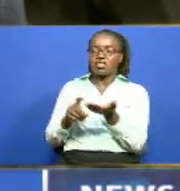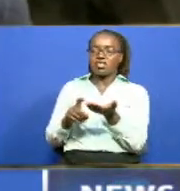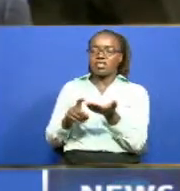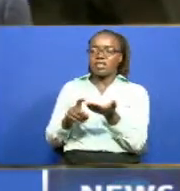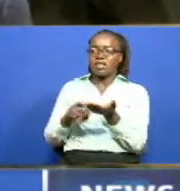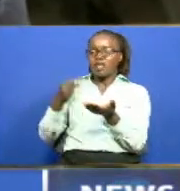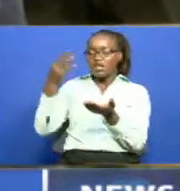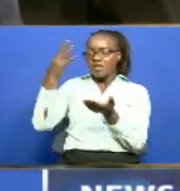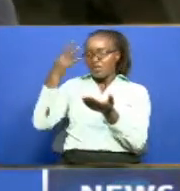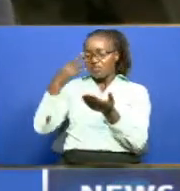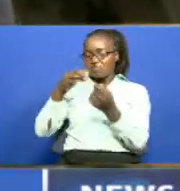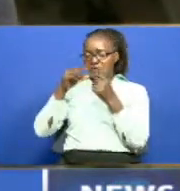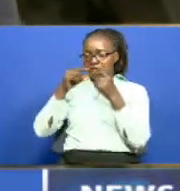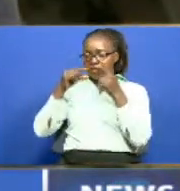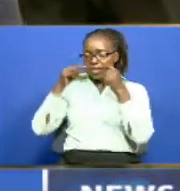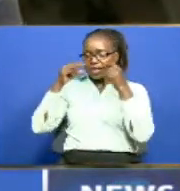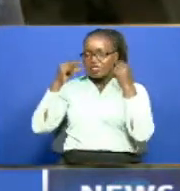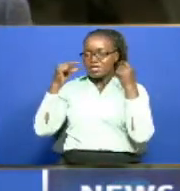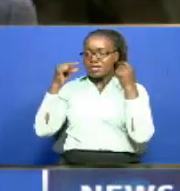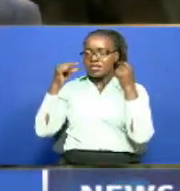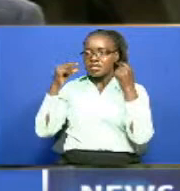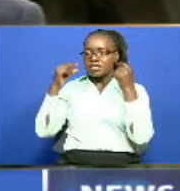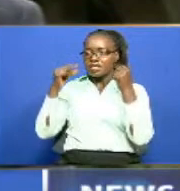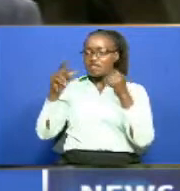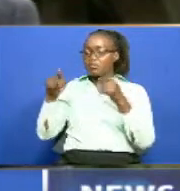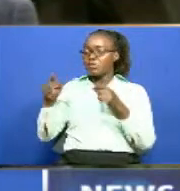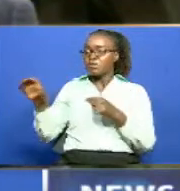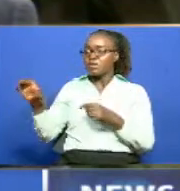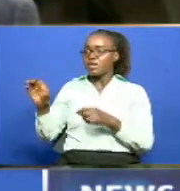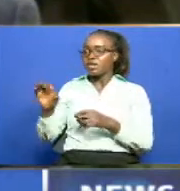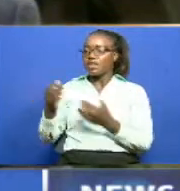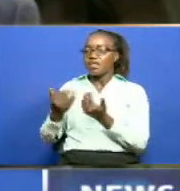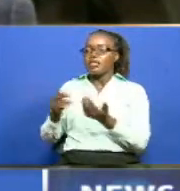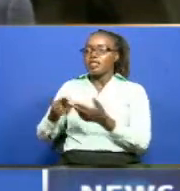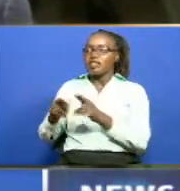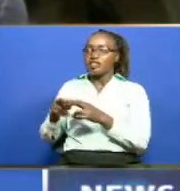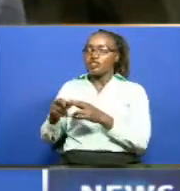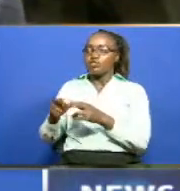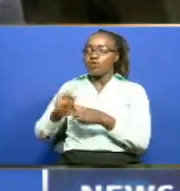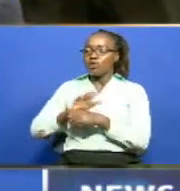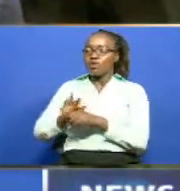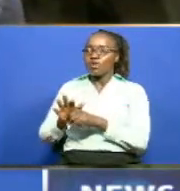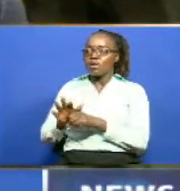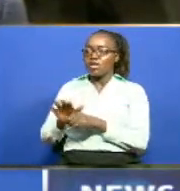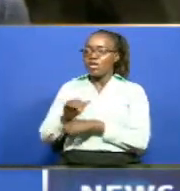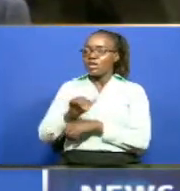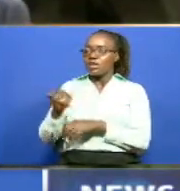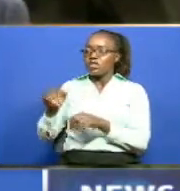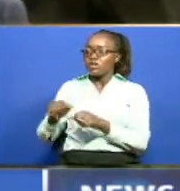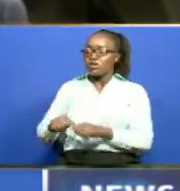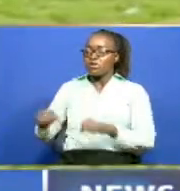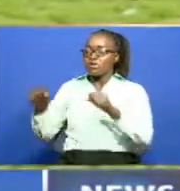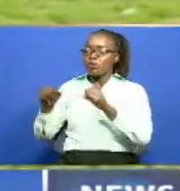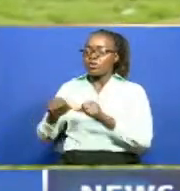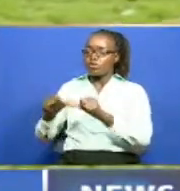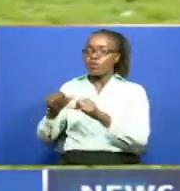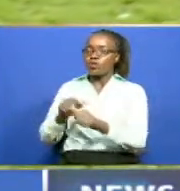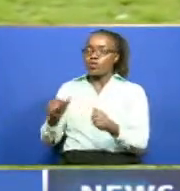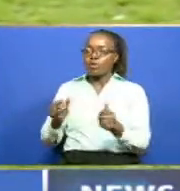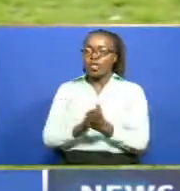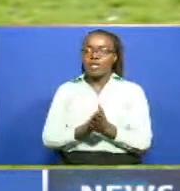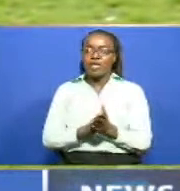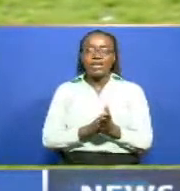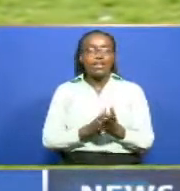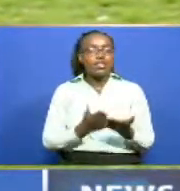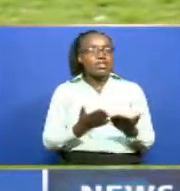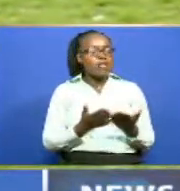face masks and other PPE things which are related to COVID, and those have been able to continue surviving. In fact, let's just dive